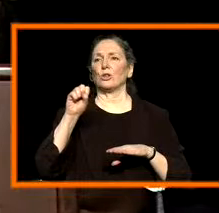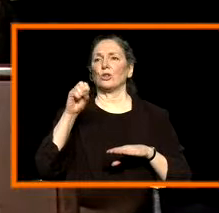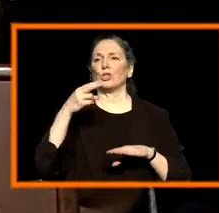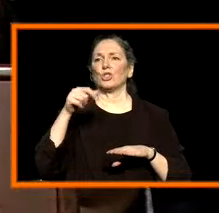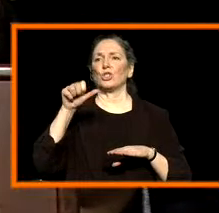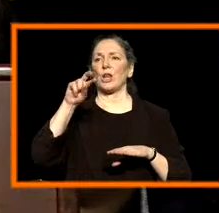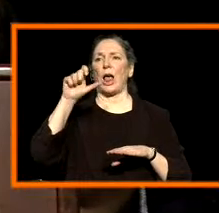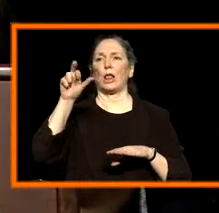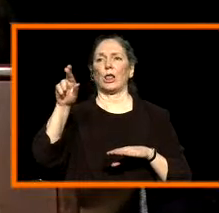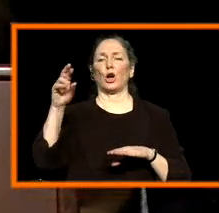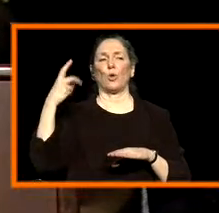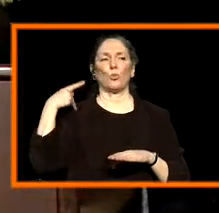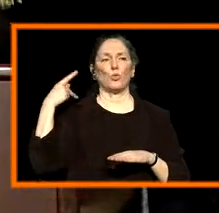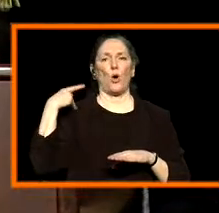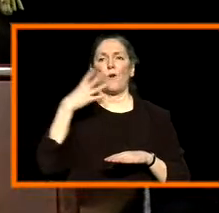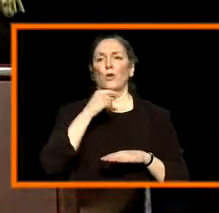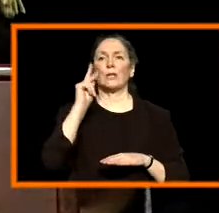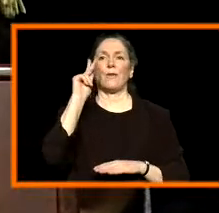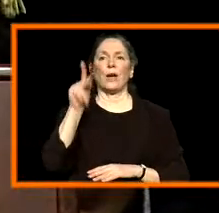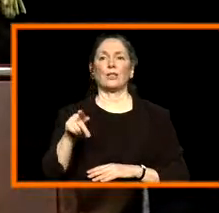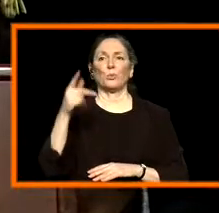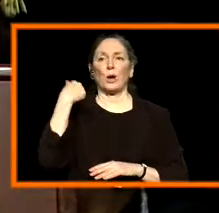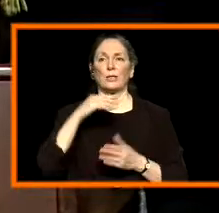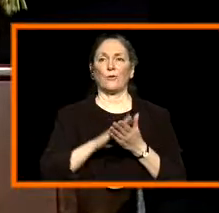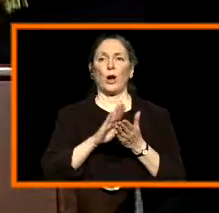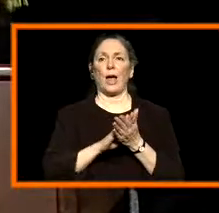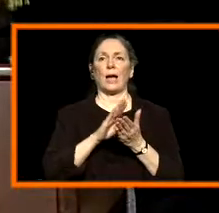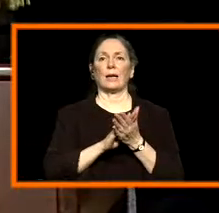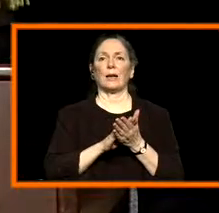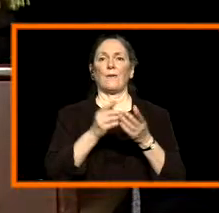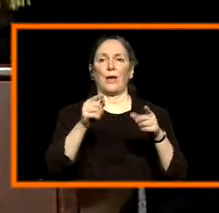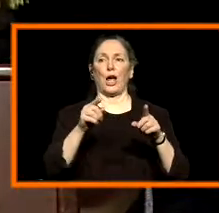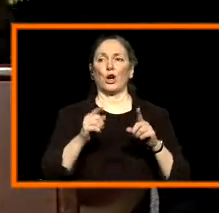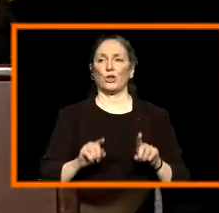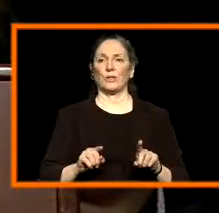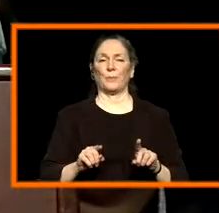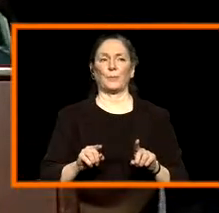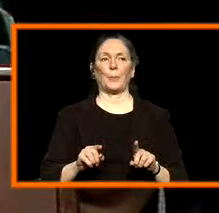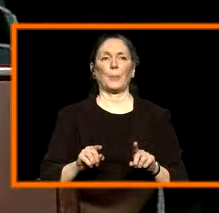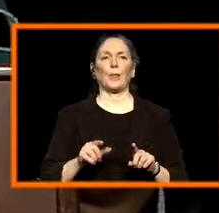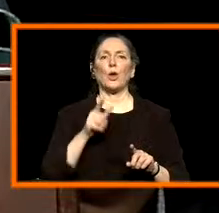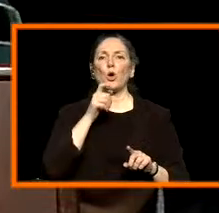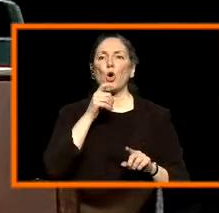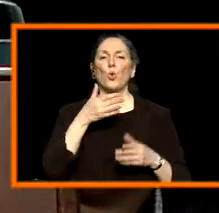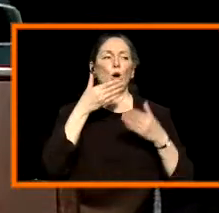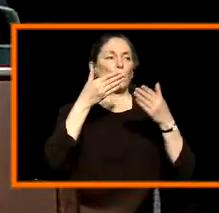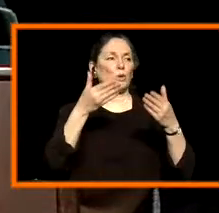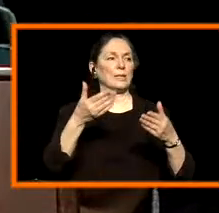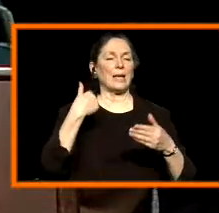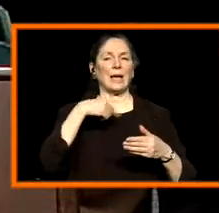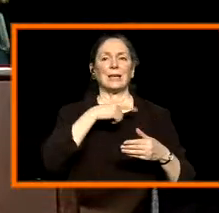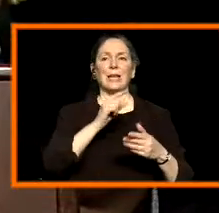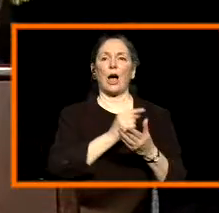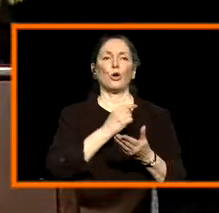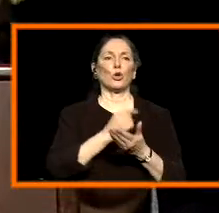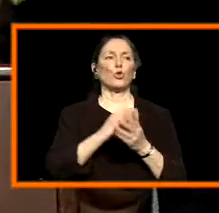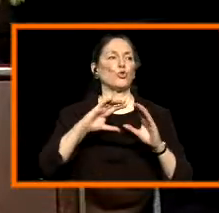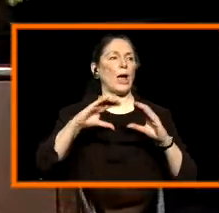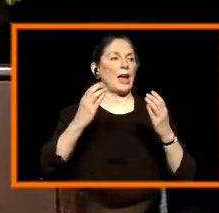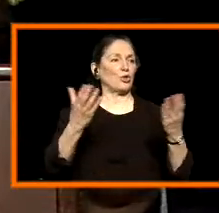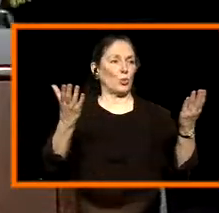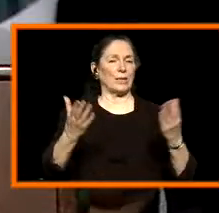Schneller, Provost and Vice President of Academic Affairs, who will present our